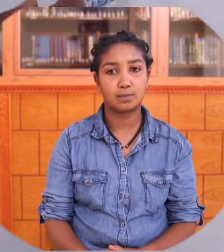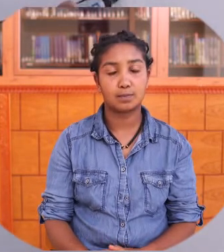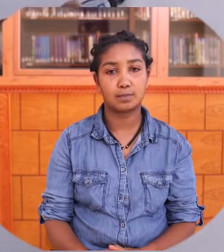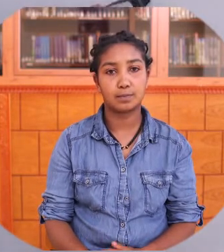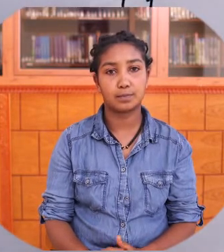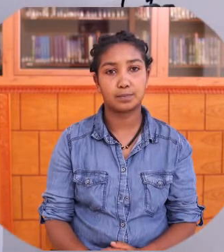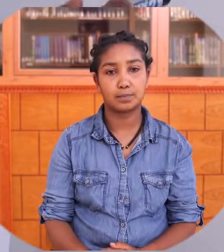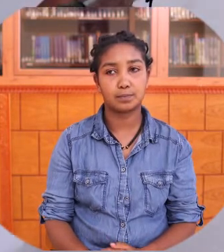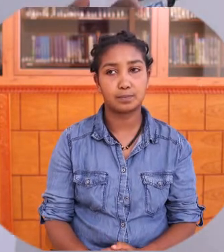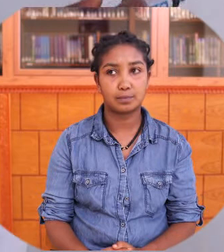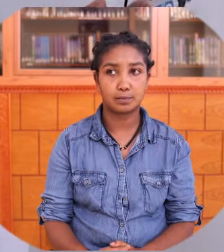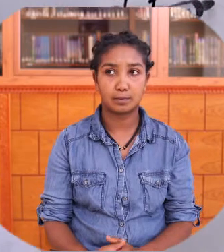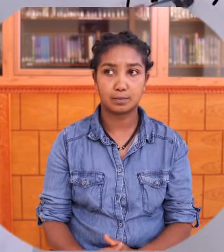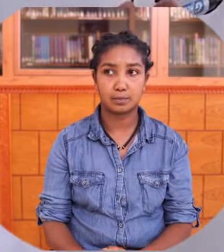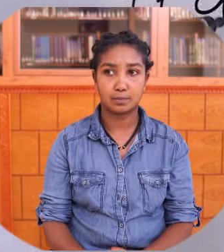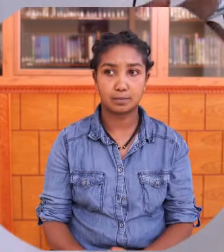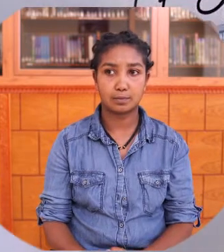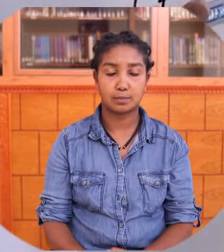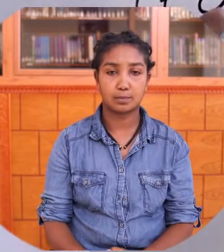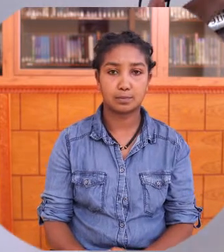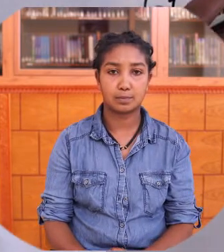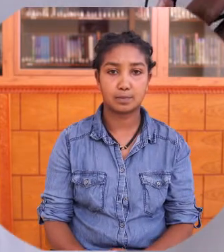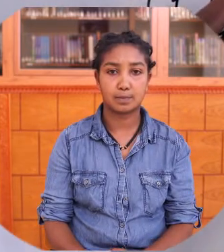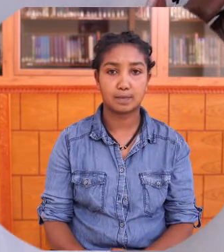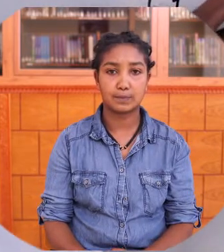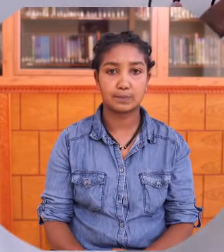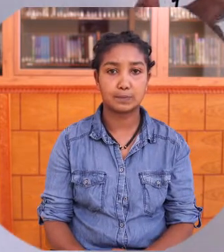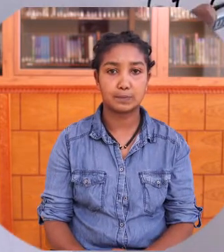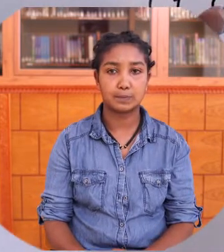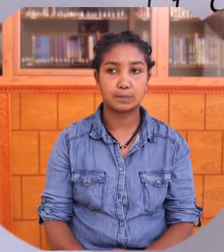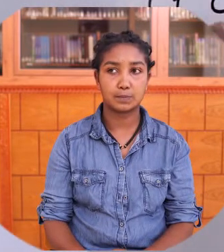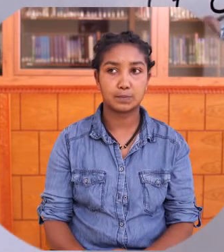used as a drug power.